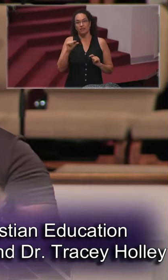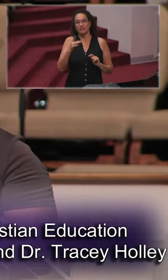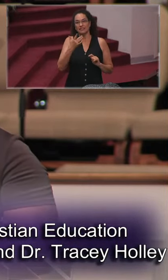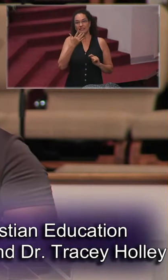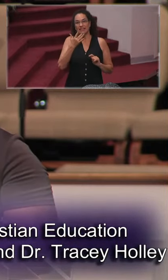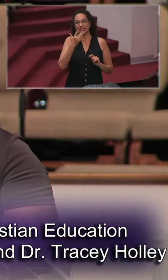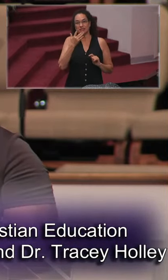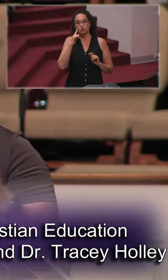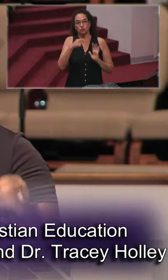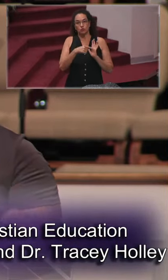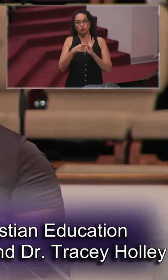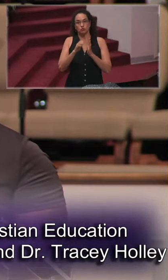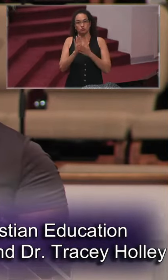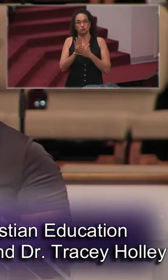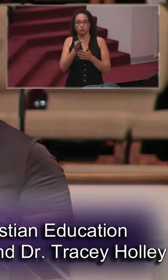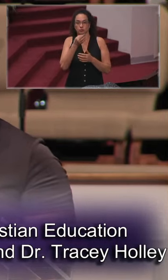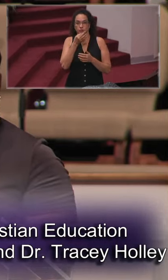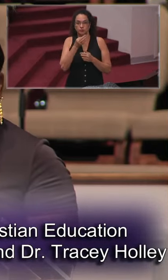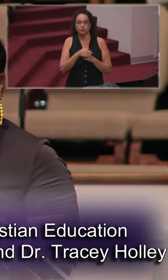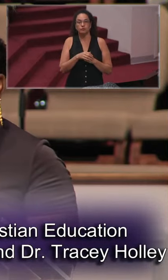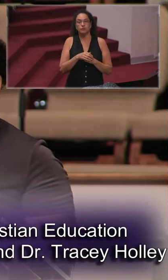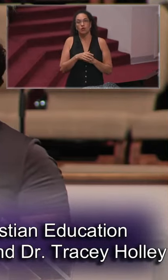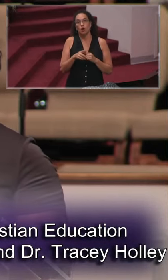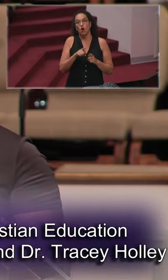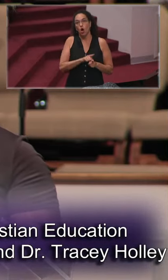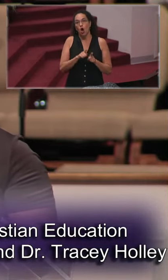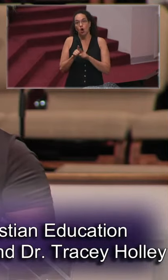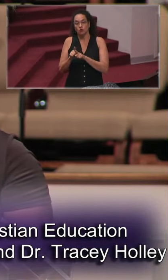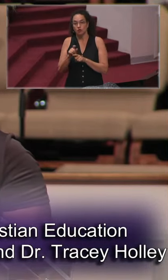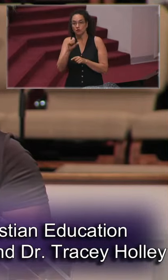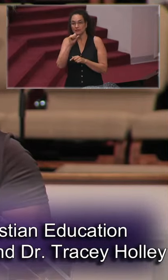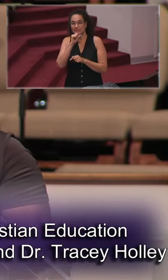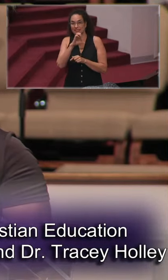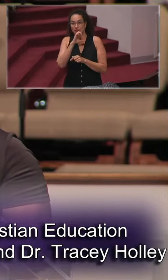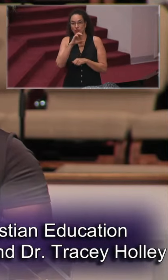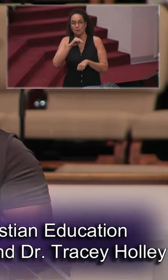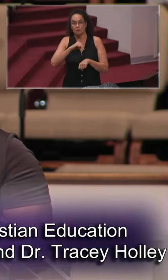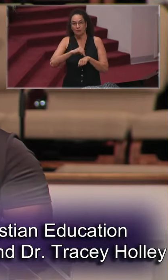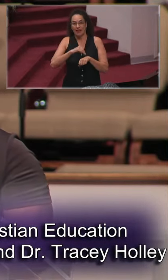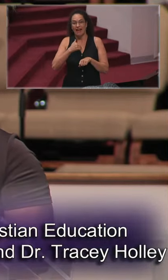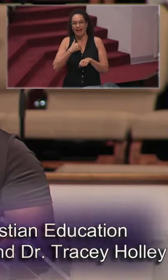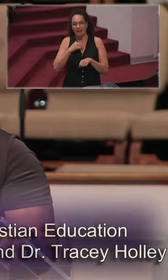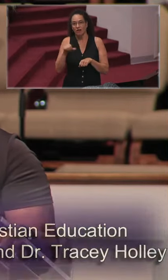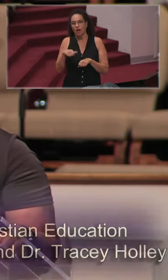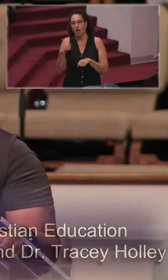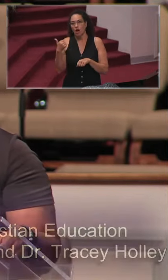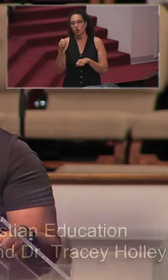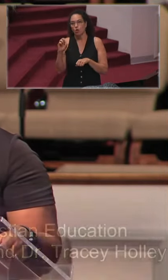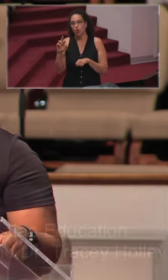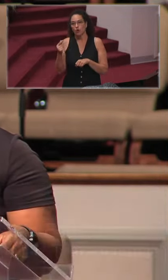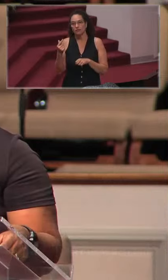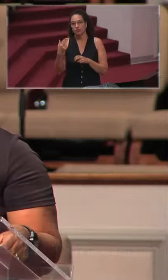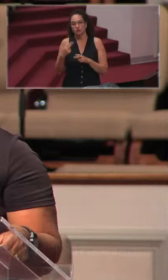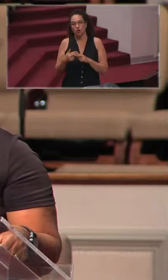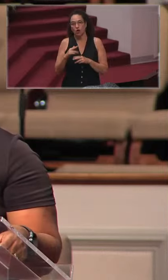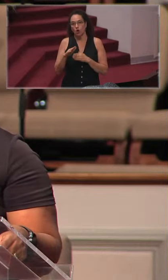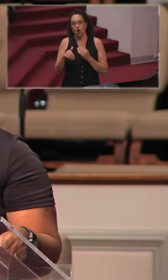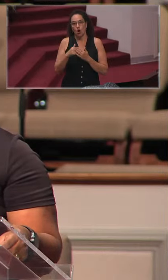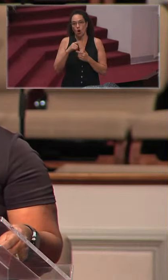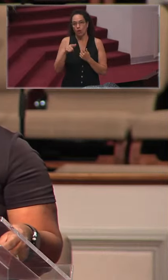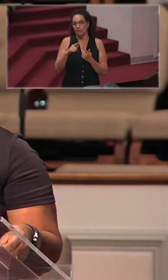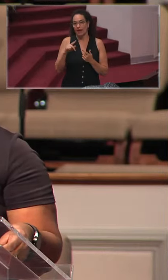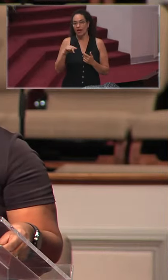little bit later. Additionally, the Seniors Ministry has birthed a sister organization called All About the